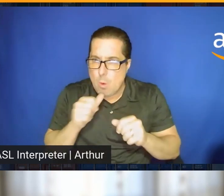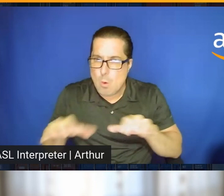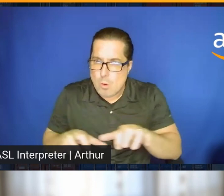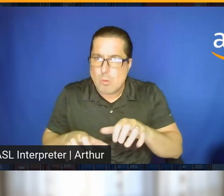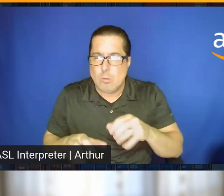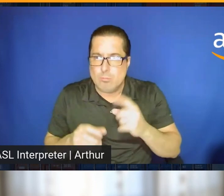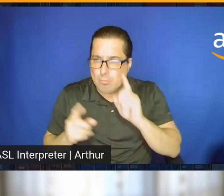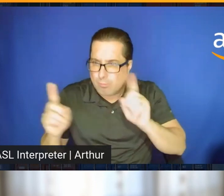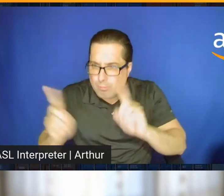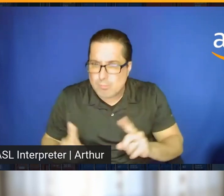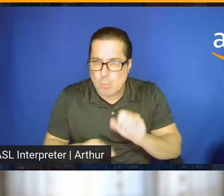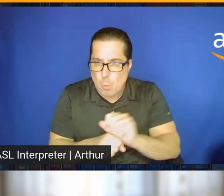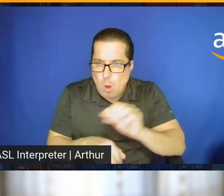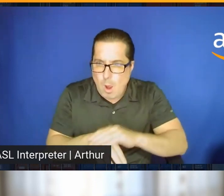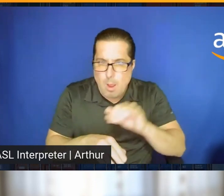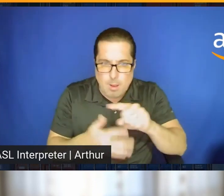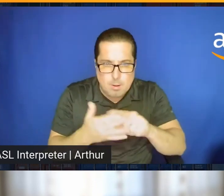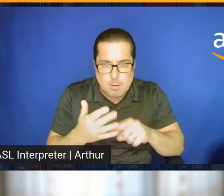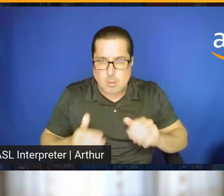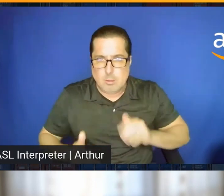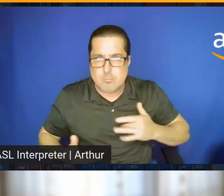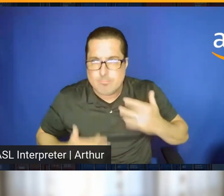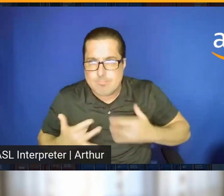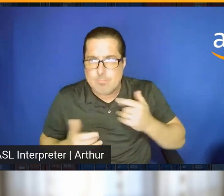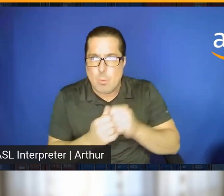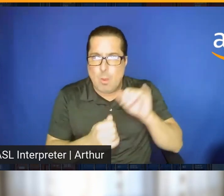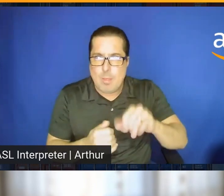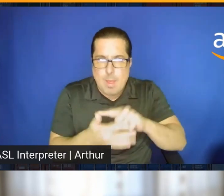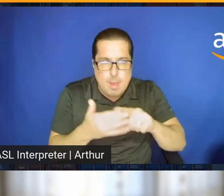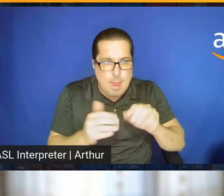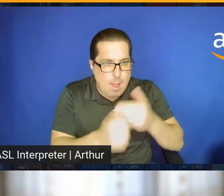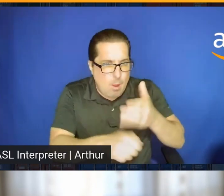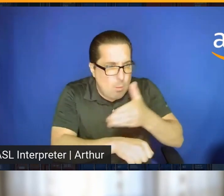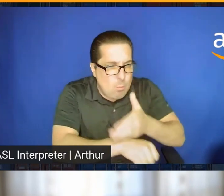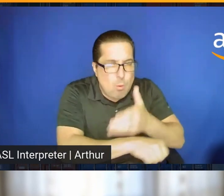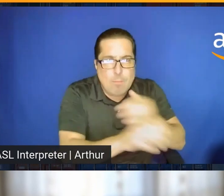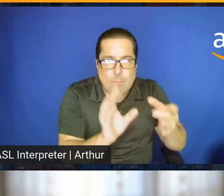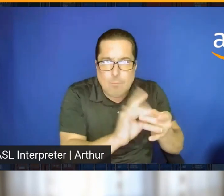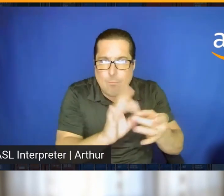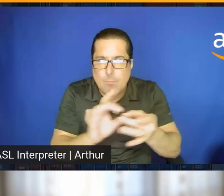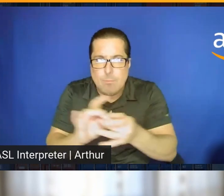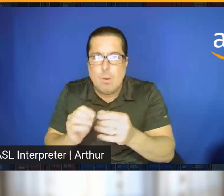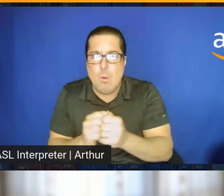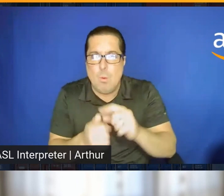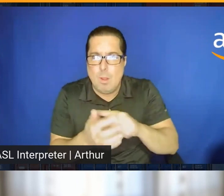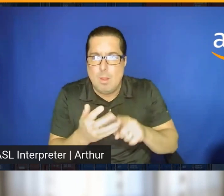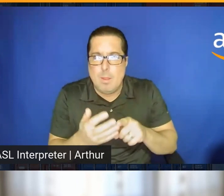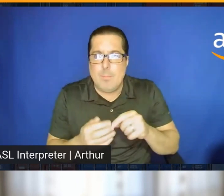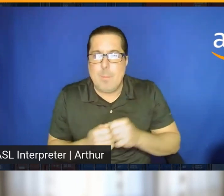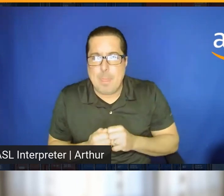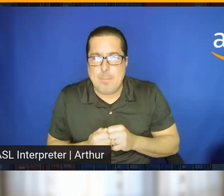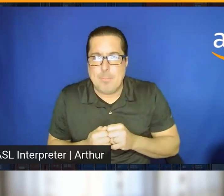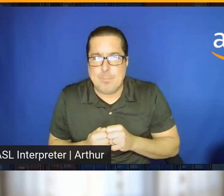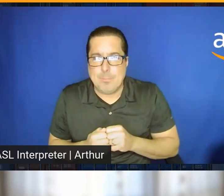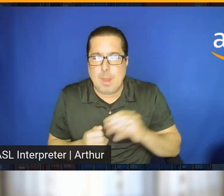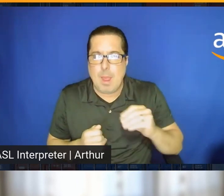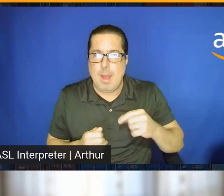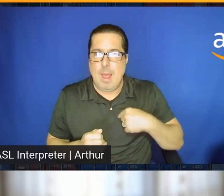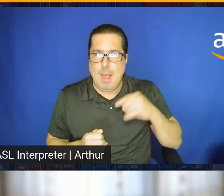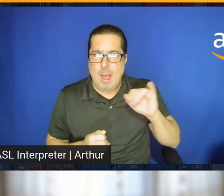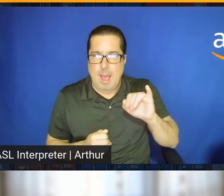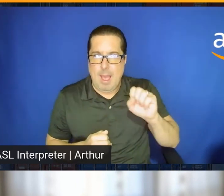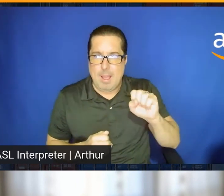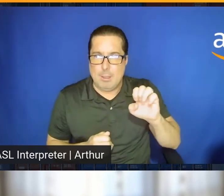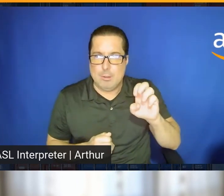And that's been awesome. So it's really kind of great to see like better connectivity tissue between like Isovalent as a company and like how people are